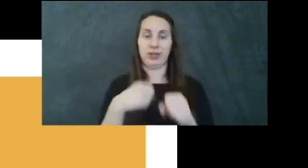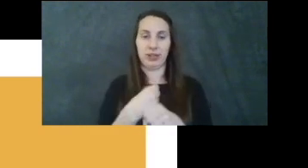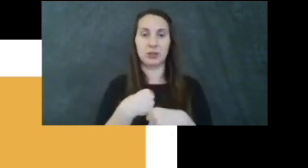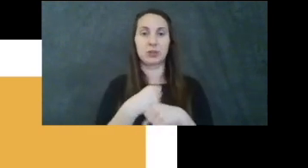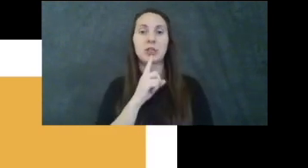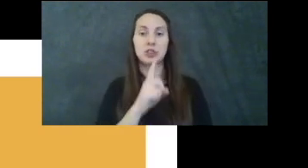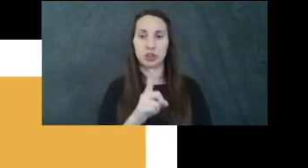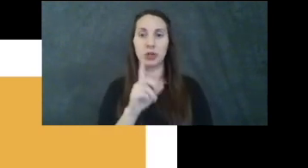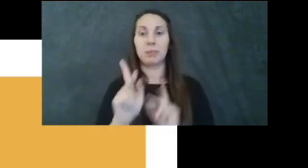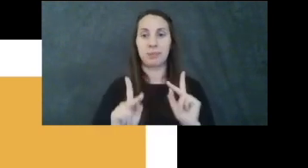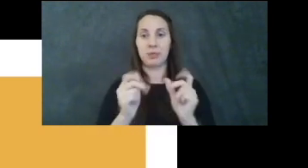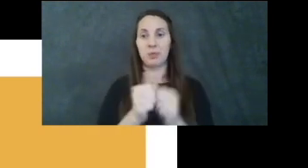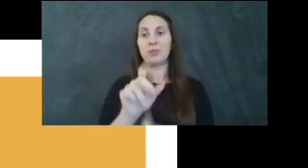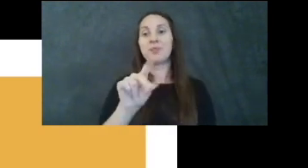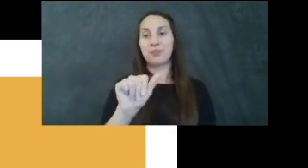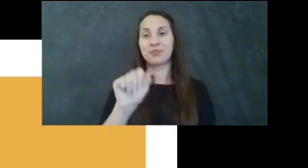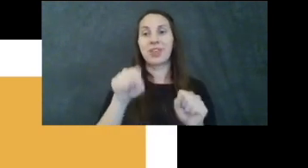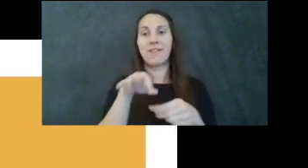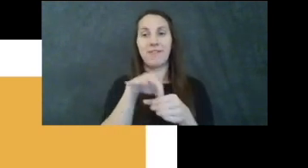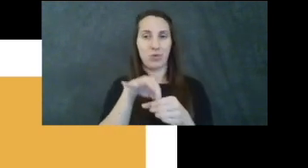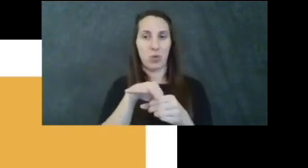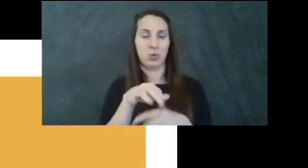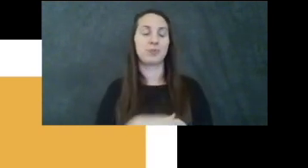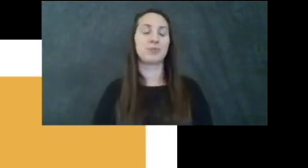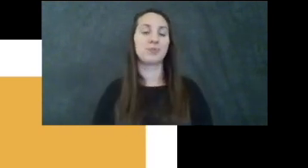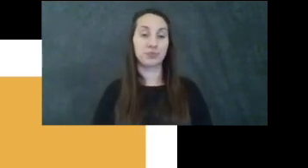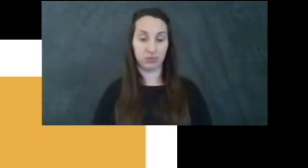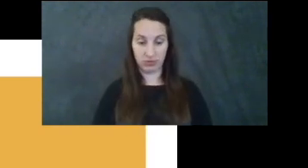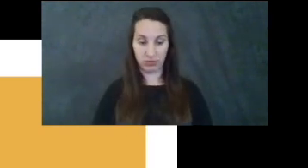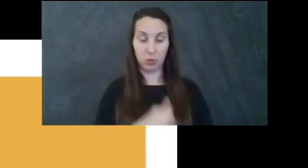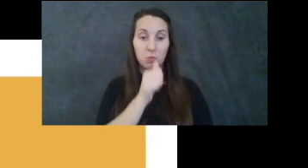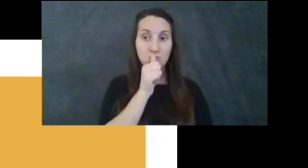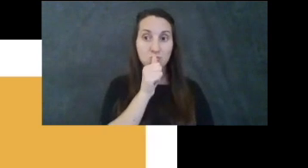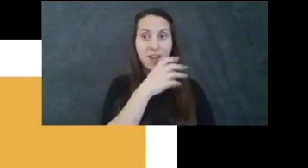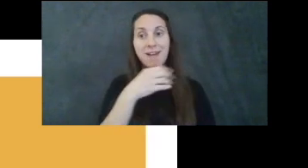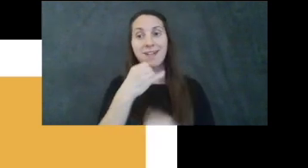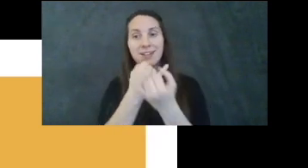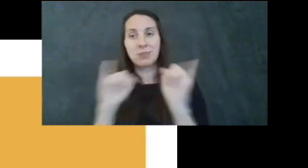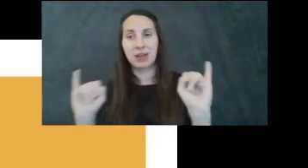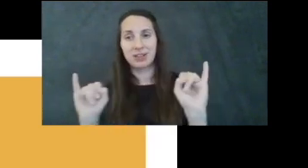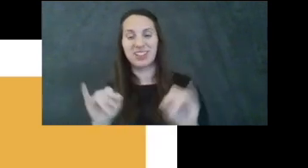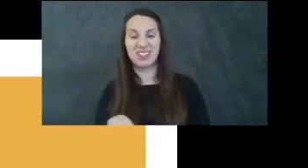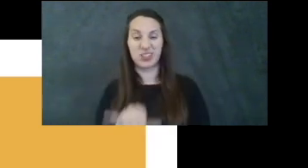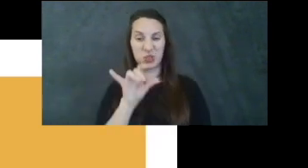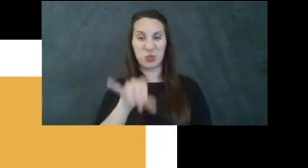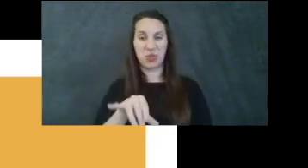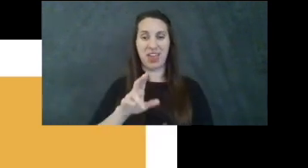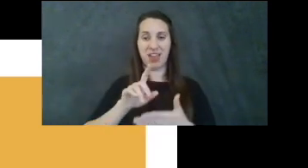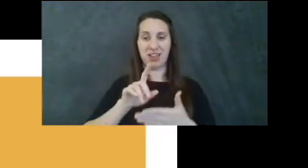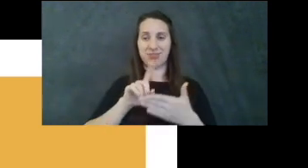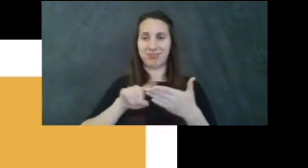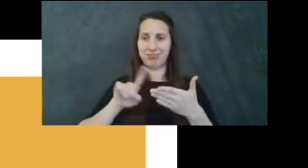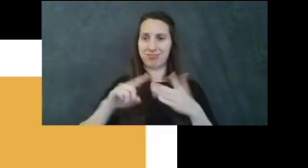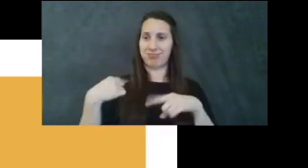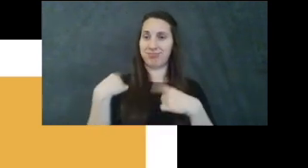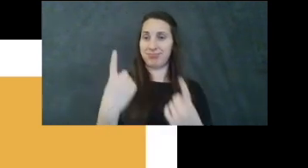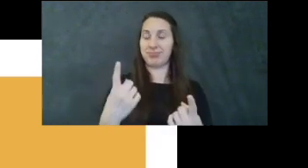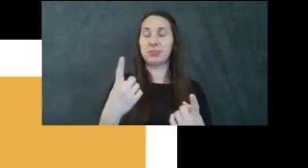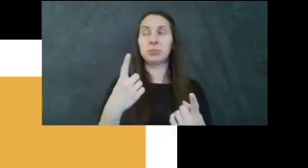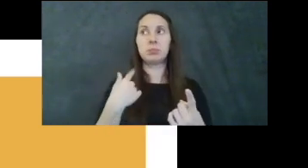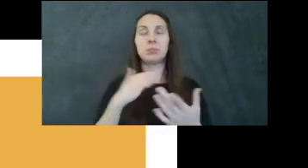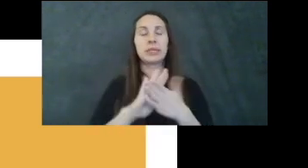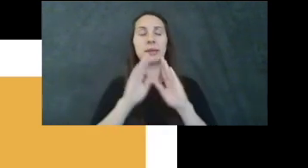independently. And based on that 20-year history, it became clear to us that, as has been said before, that